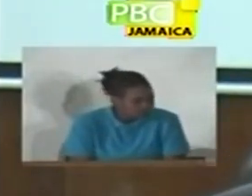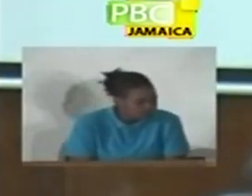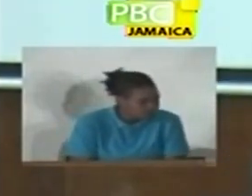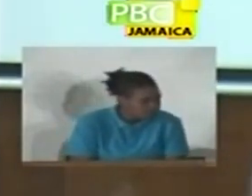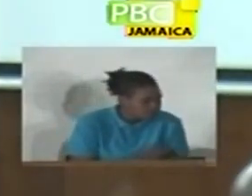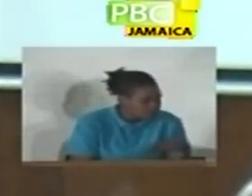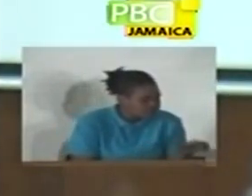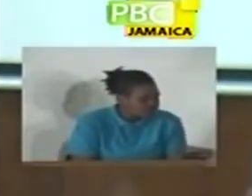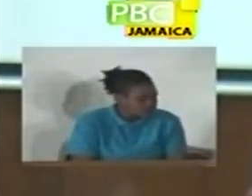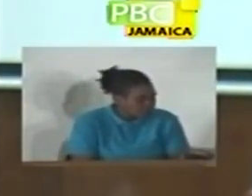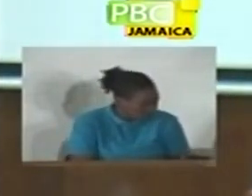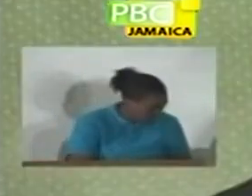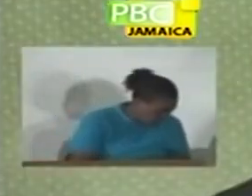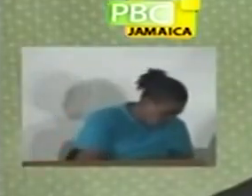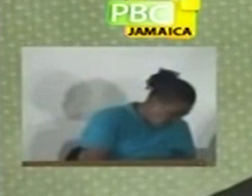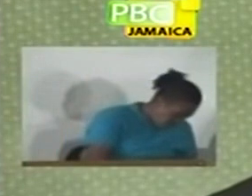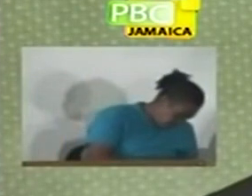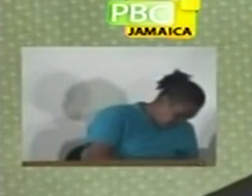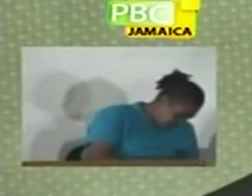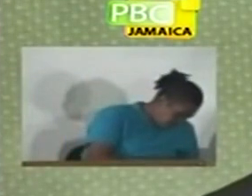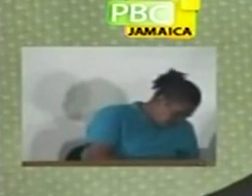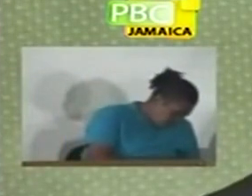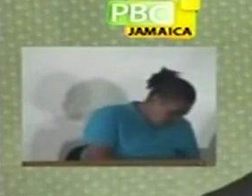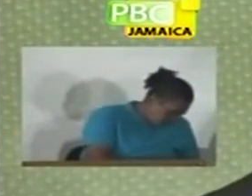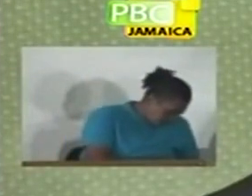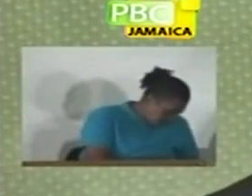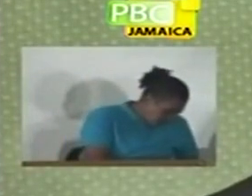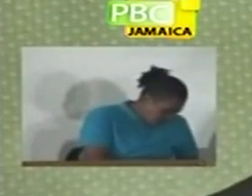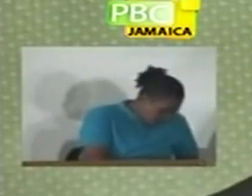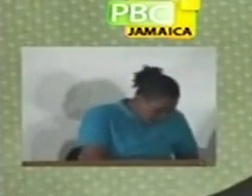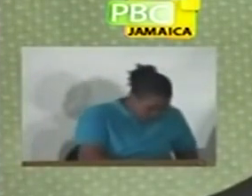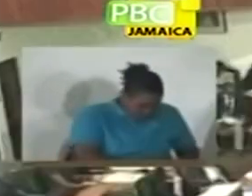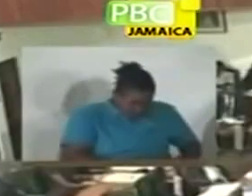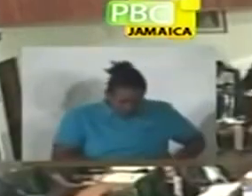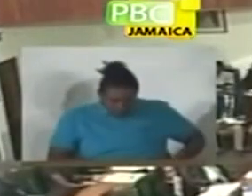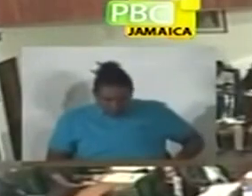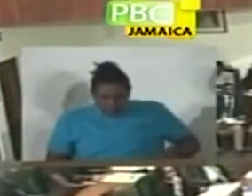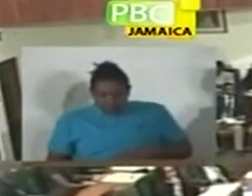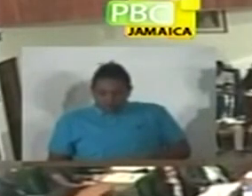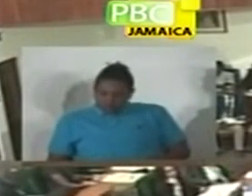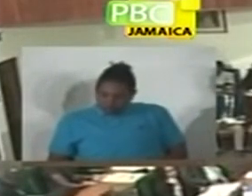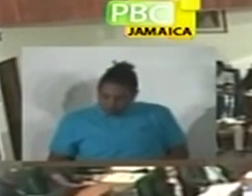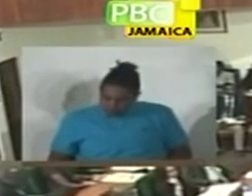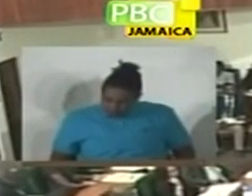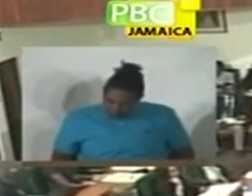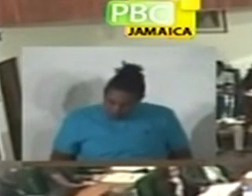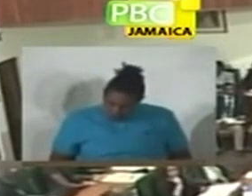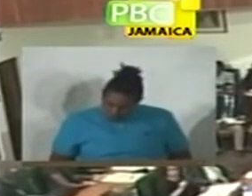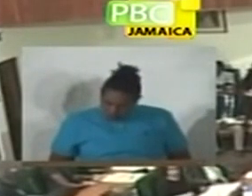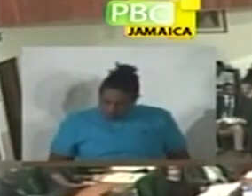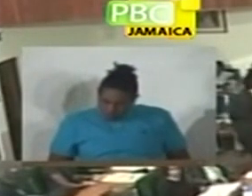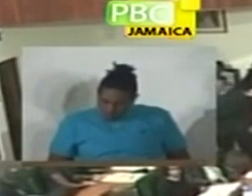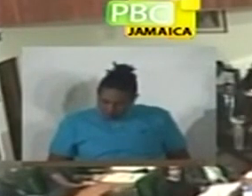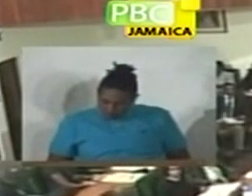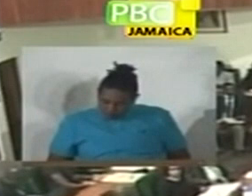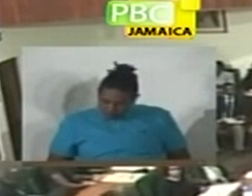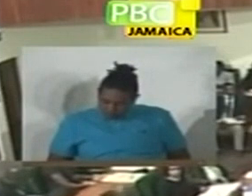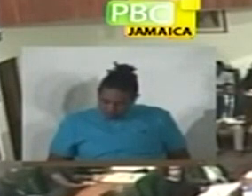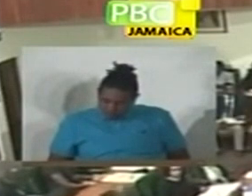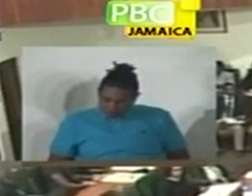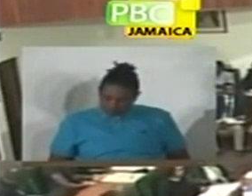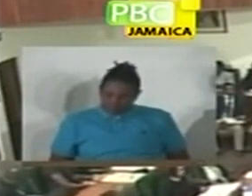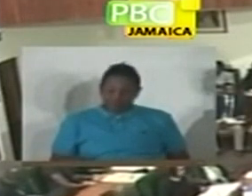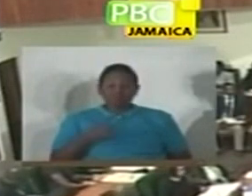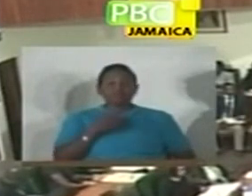The member's time for speaking has expired. House Leader. Another 10 hours. Mr.